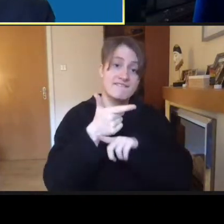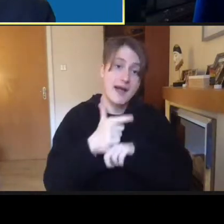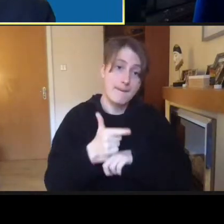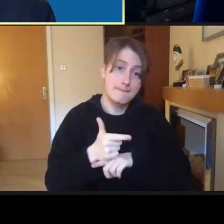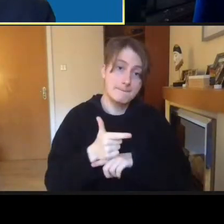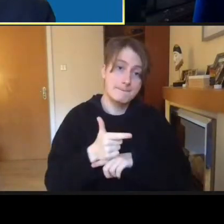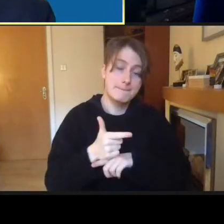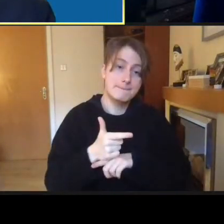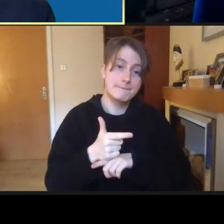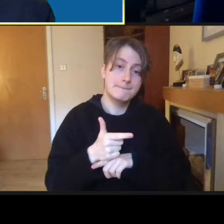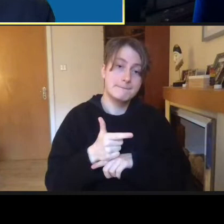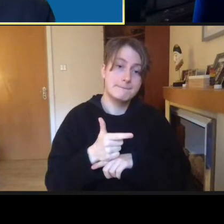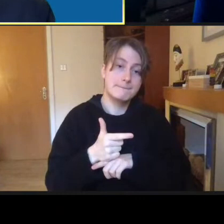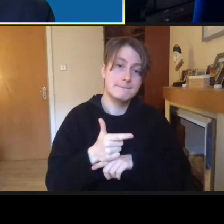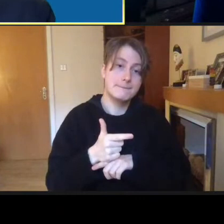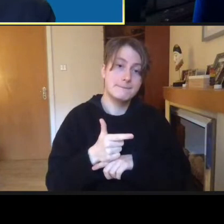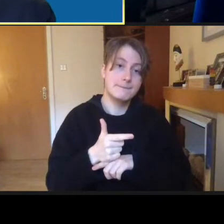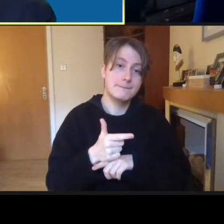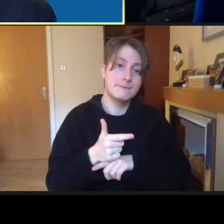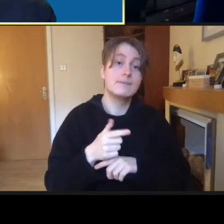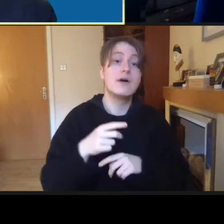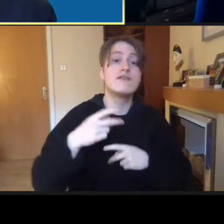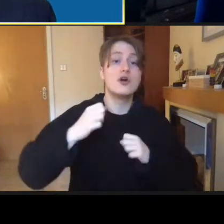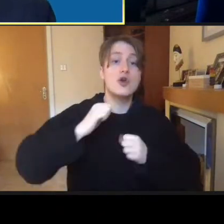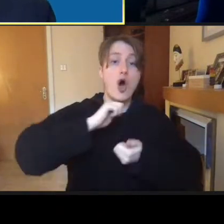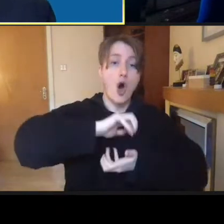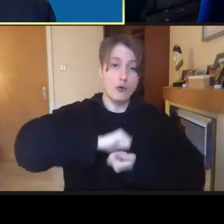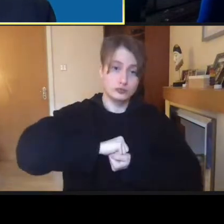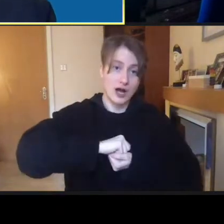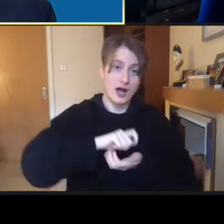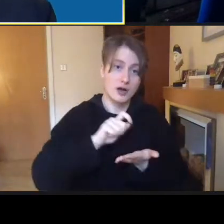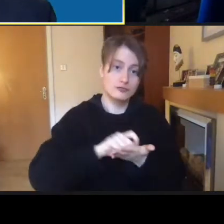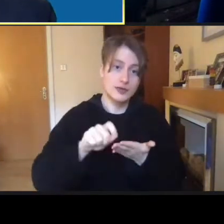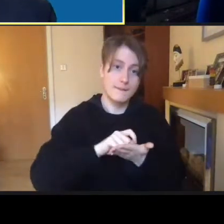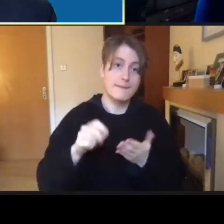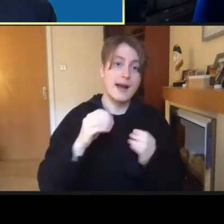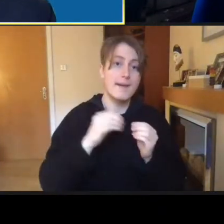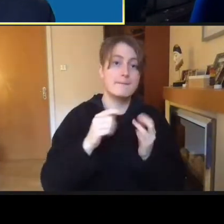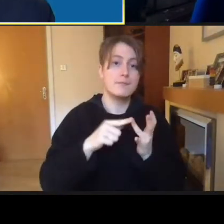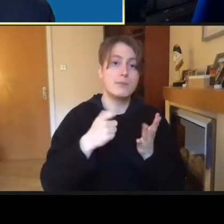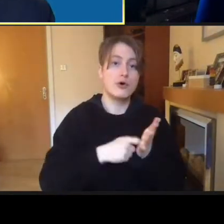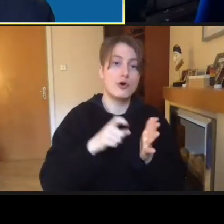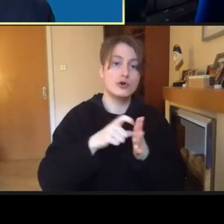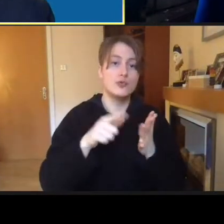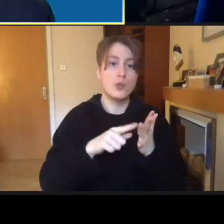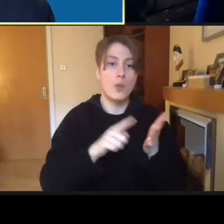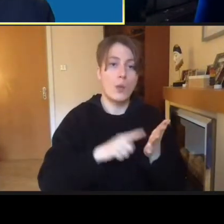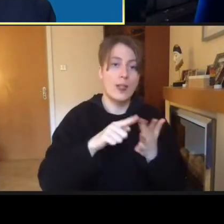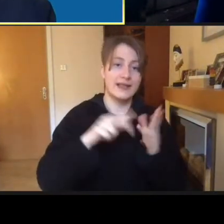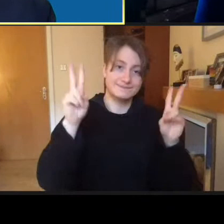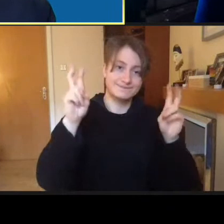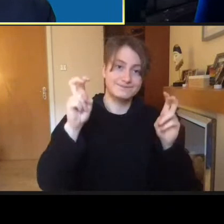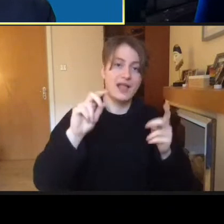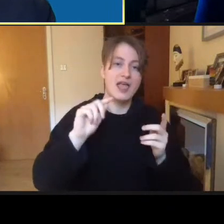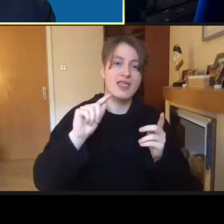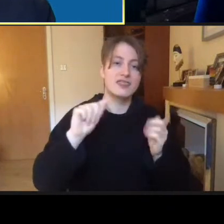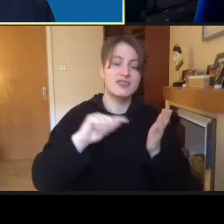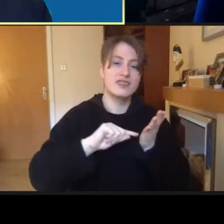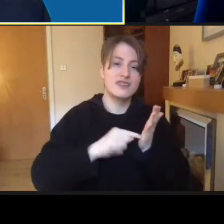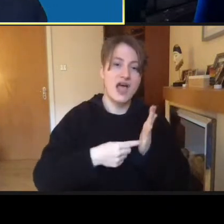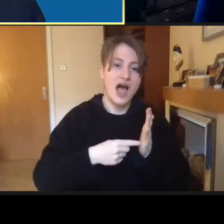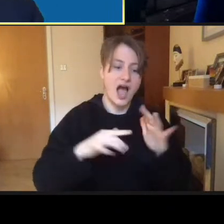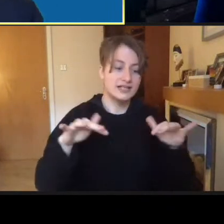of an opera by Samuel Bordoli called The Narcissistic Fish. So we look forward